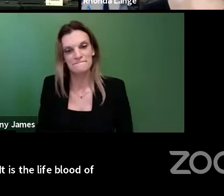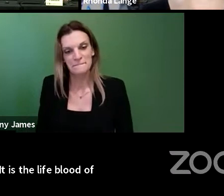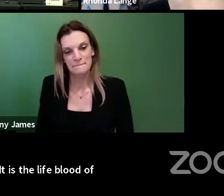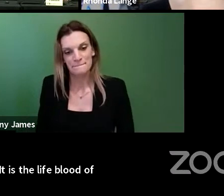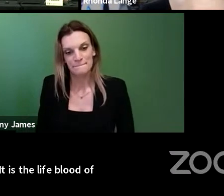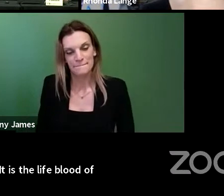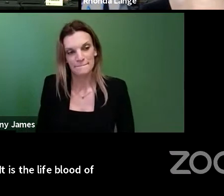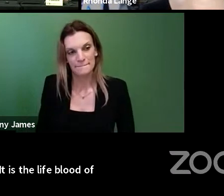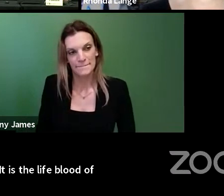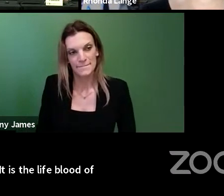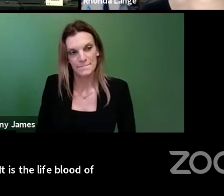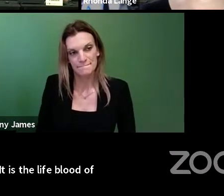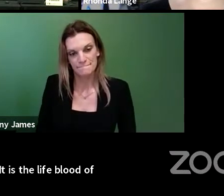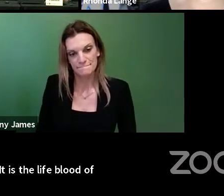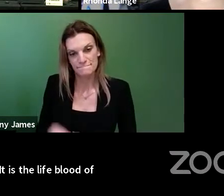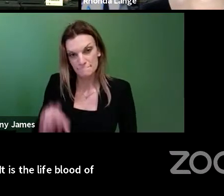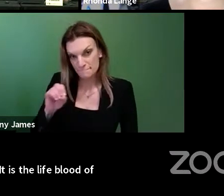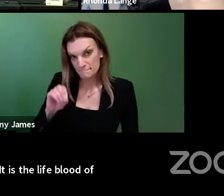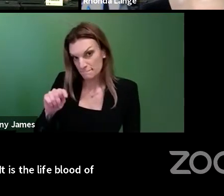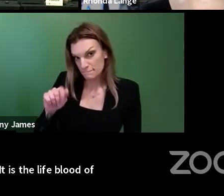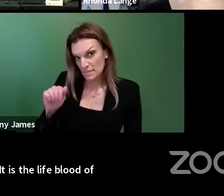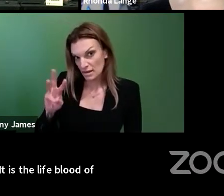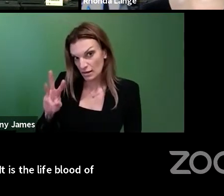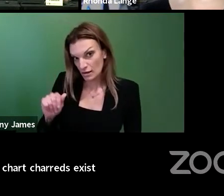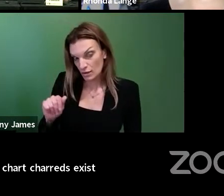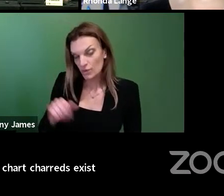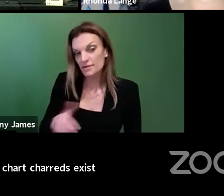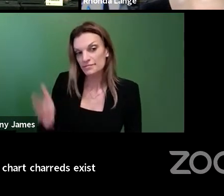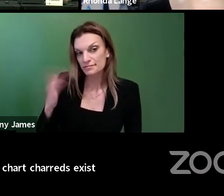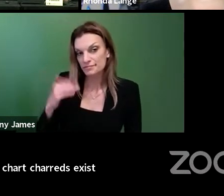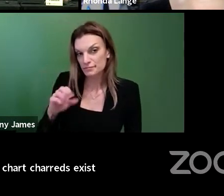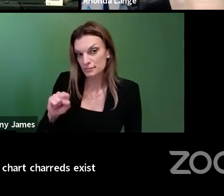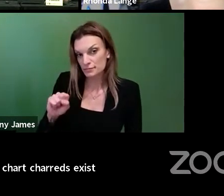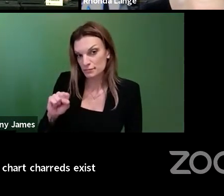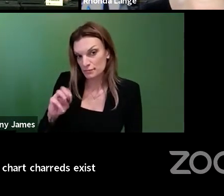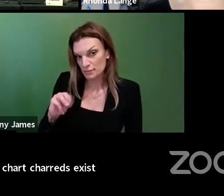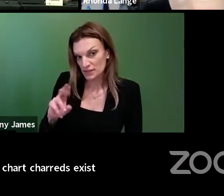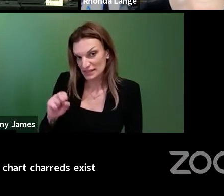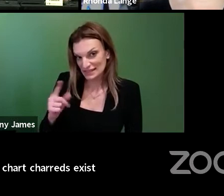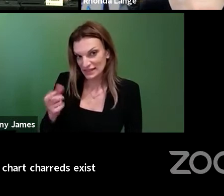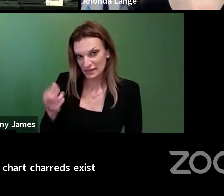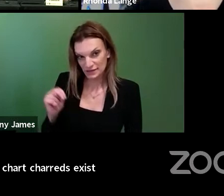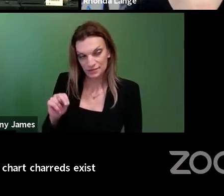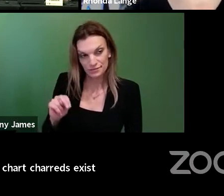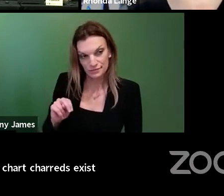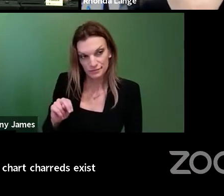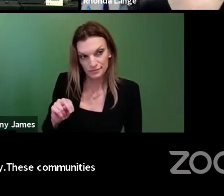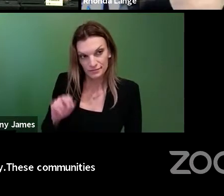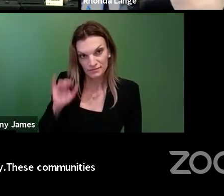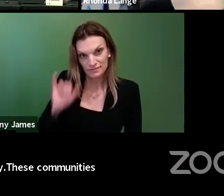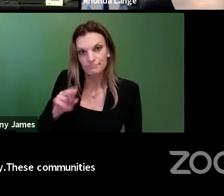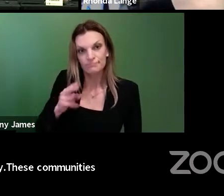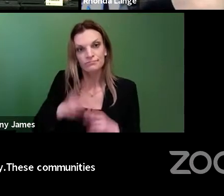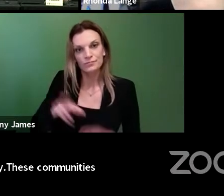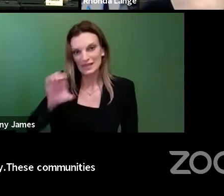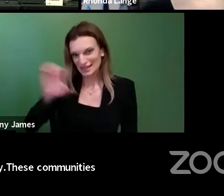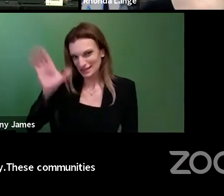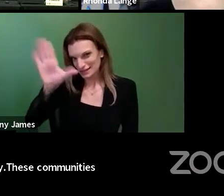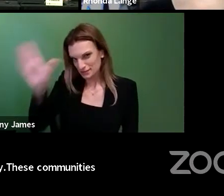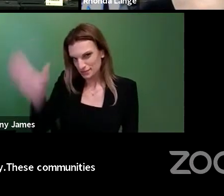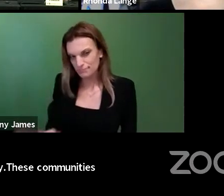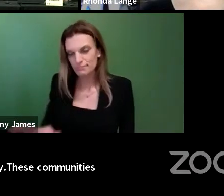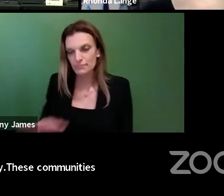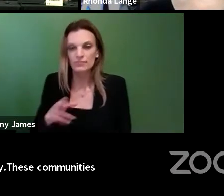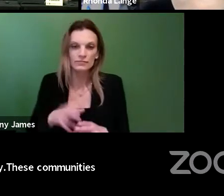orchards also exist in both Ottawa and Muskegon County. These communities are at the east of the counties, away from the